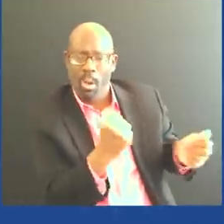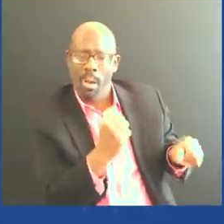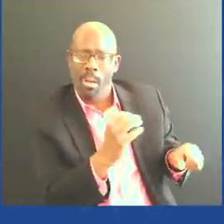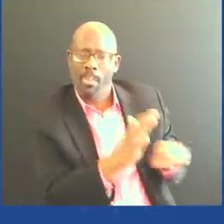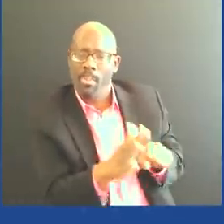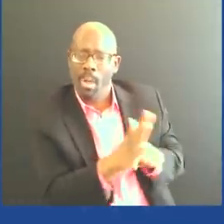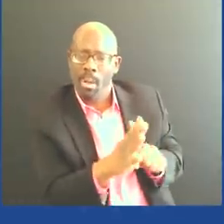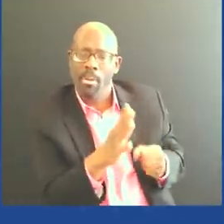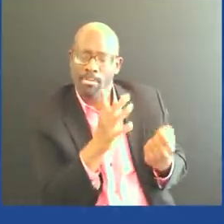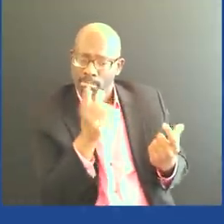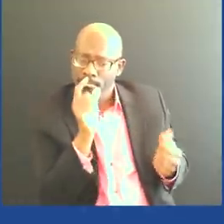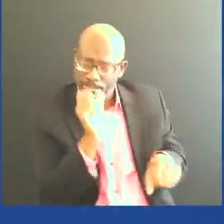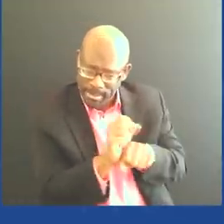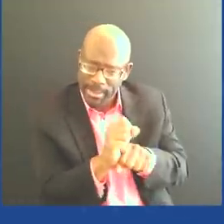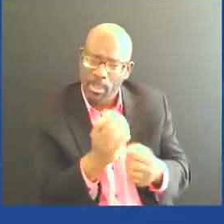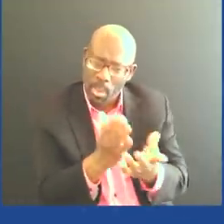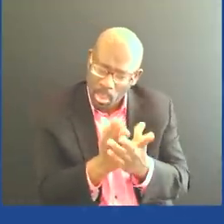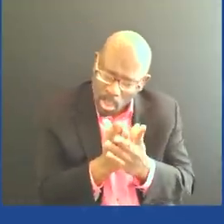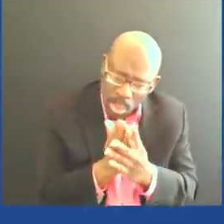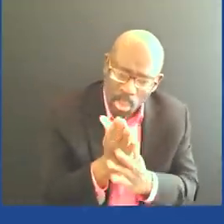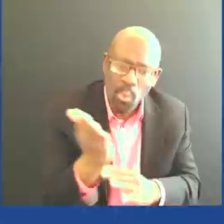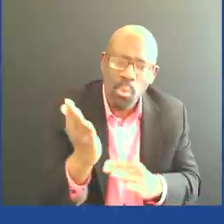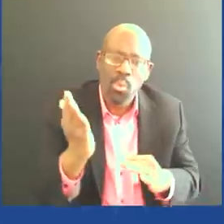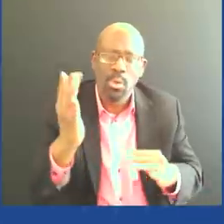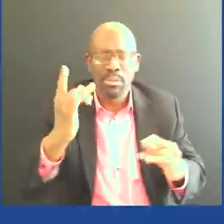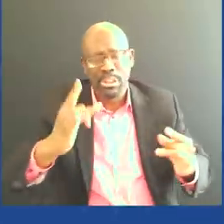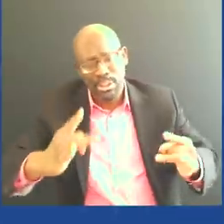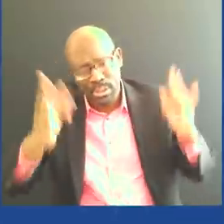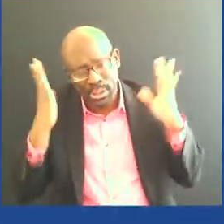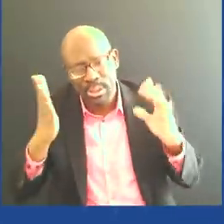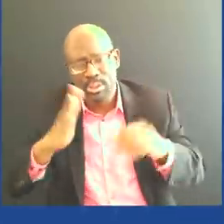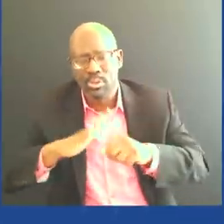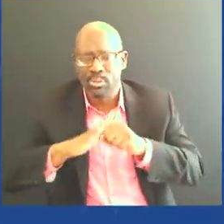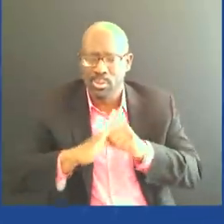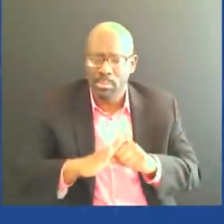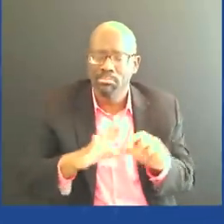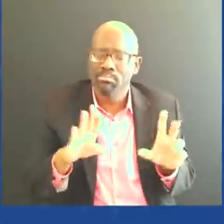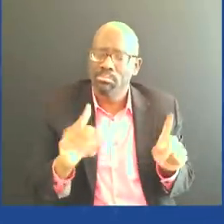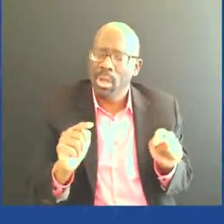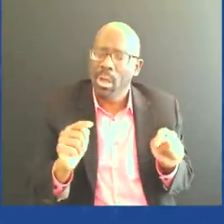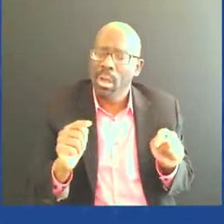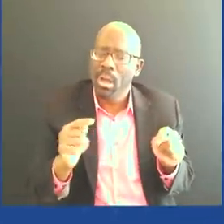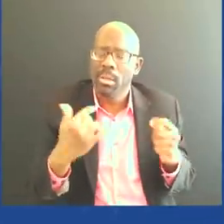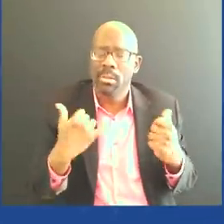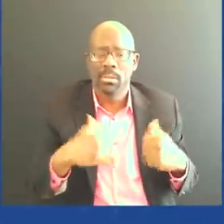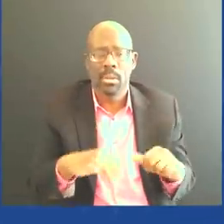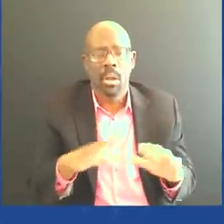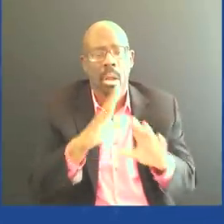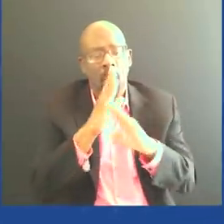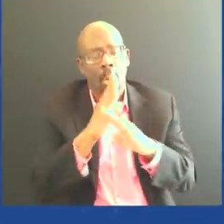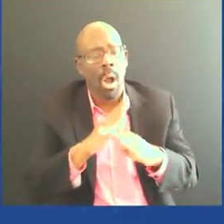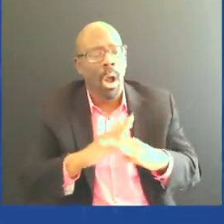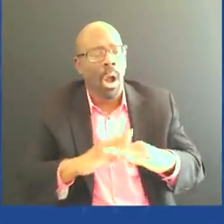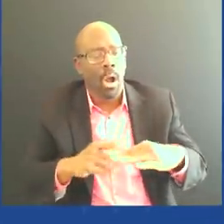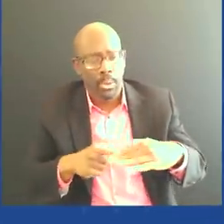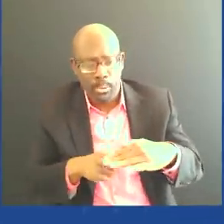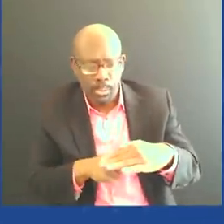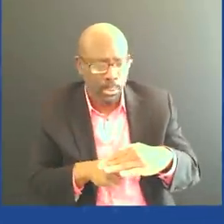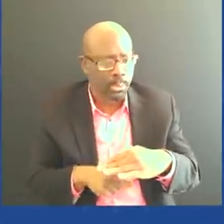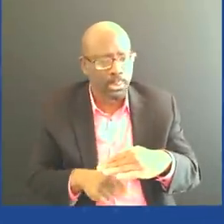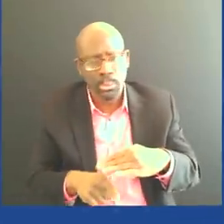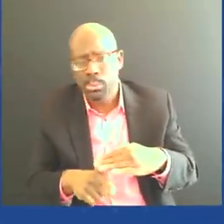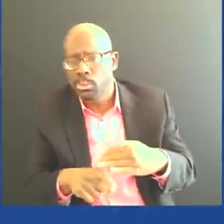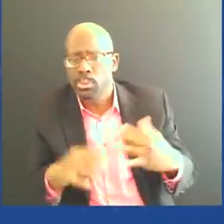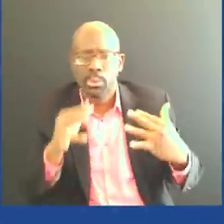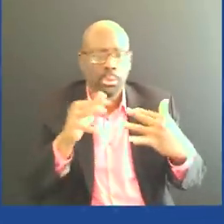slip silently through the deadliest waters. And yet, so much of its power is unseen.